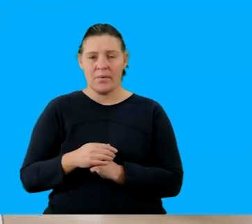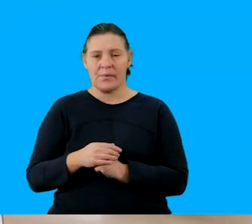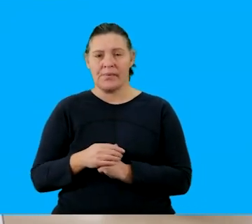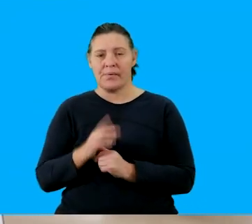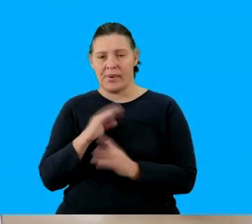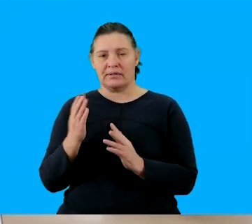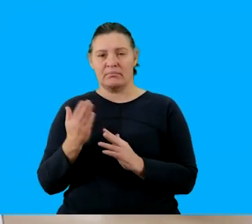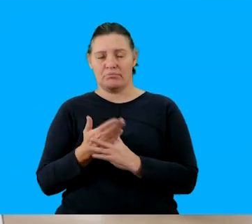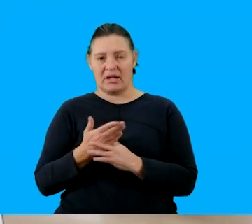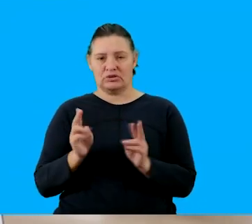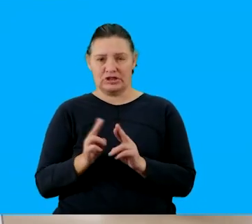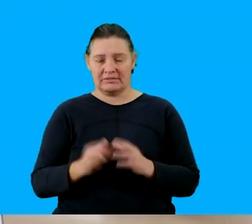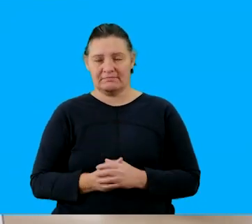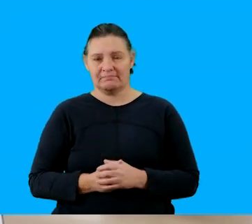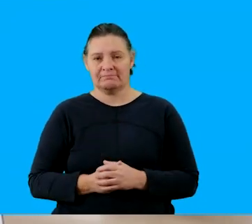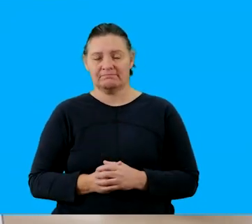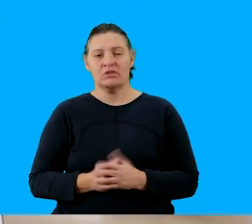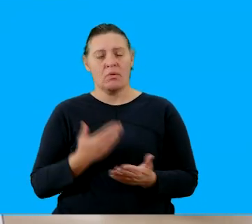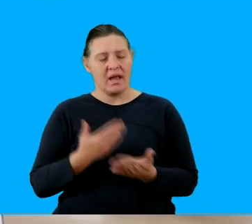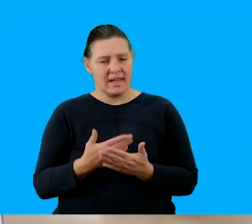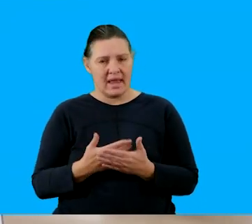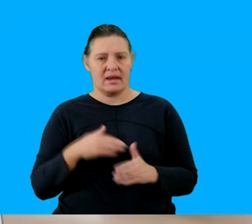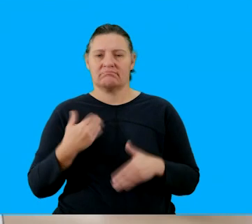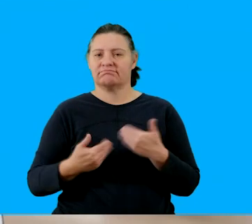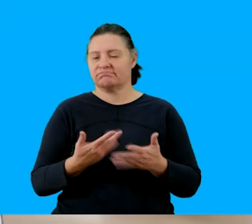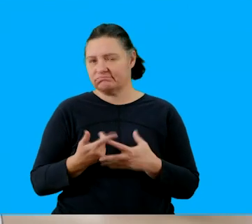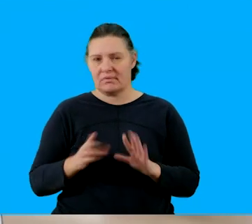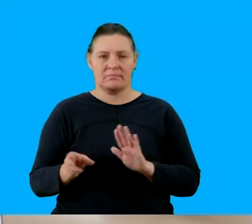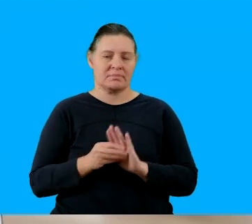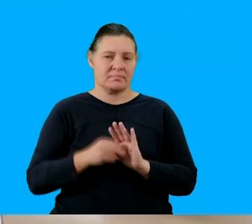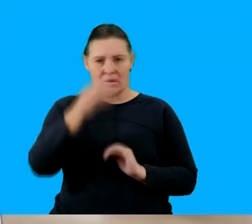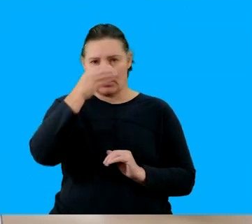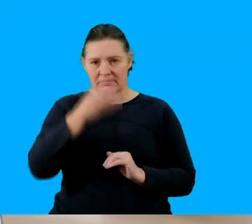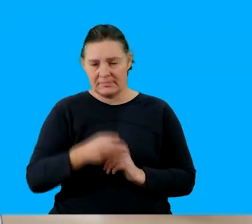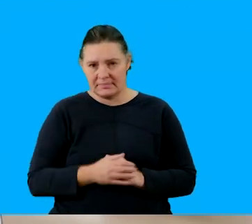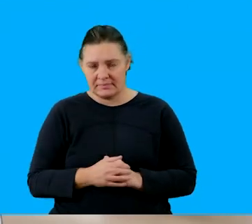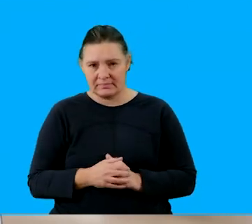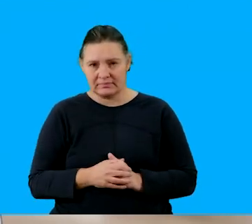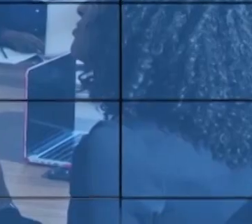take a short break so that we can continue with the other concepts.